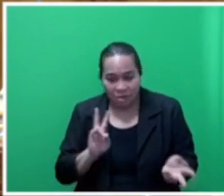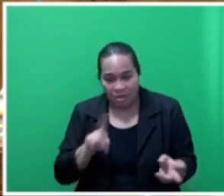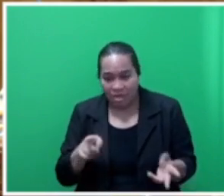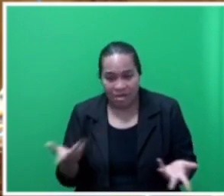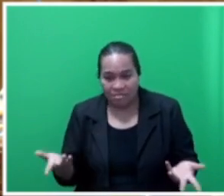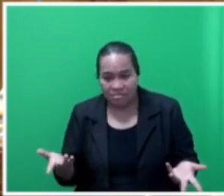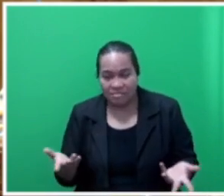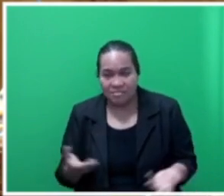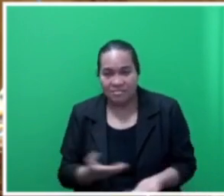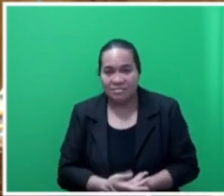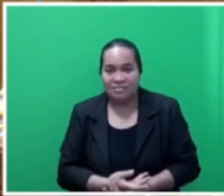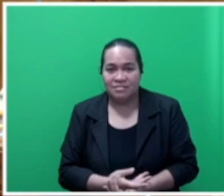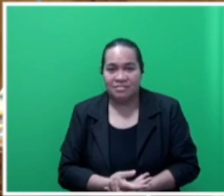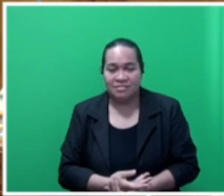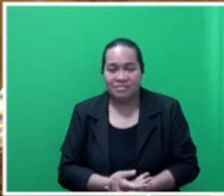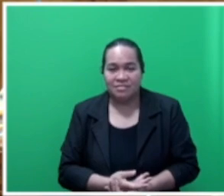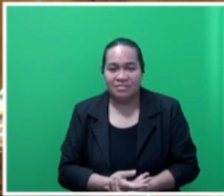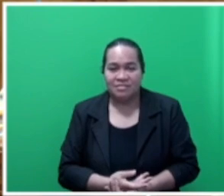Order.